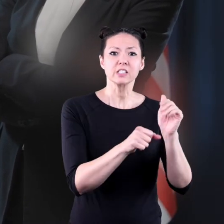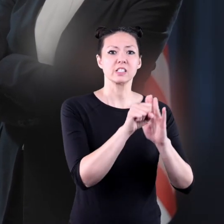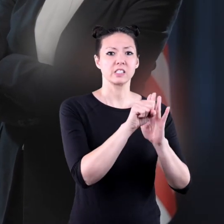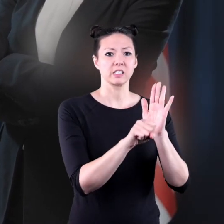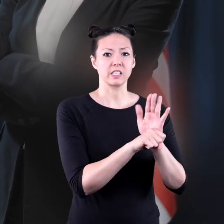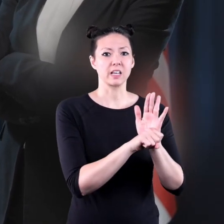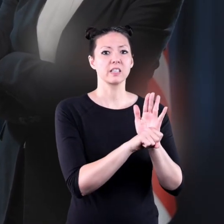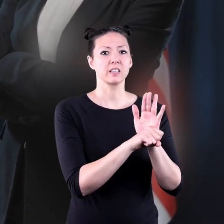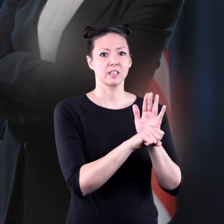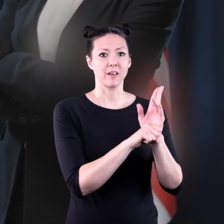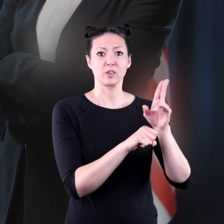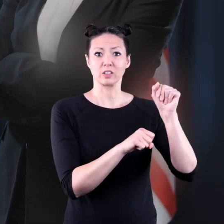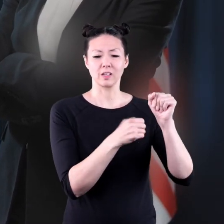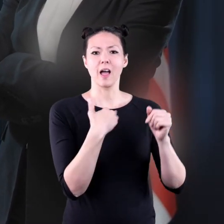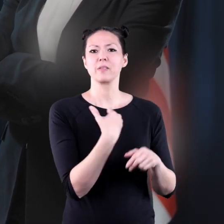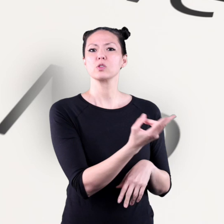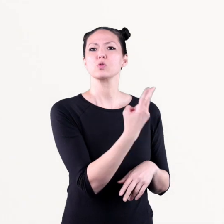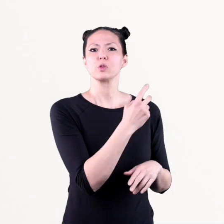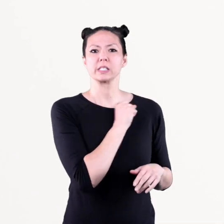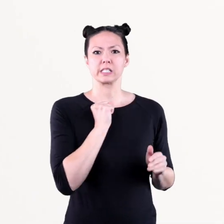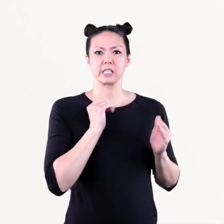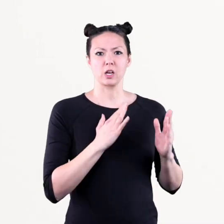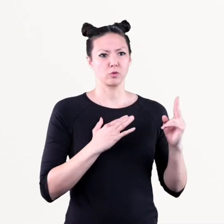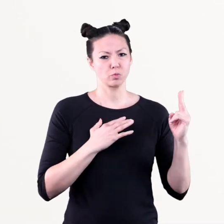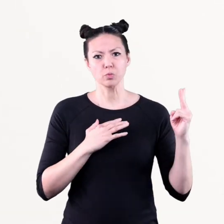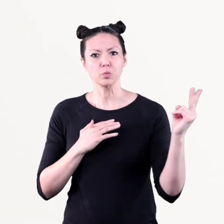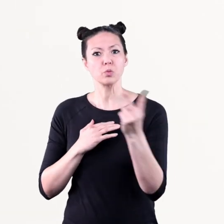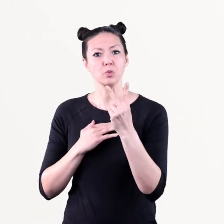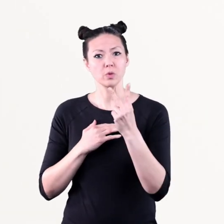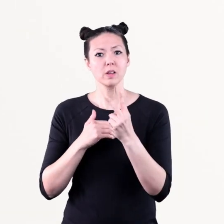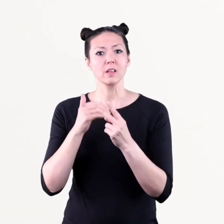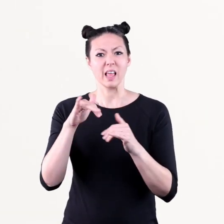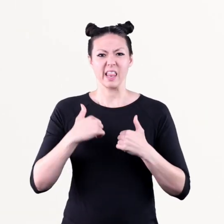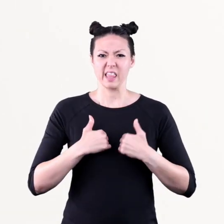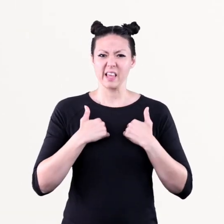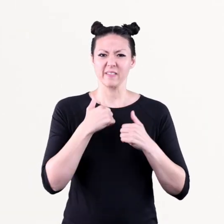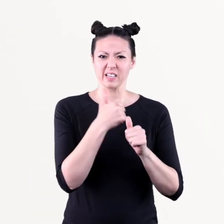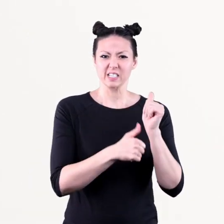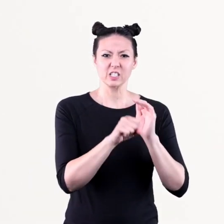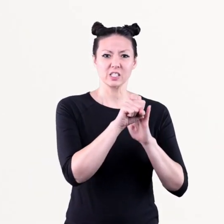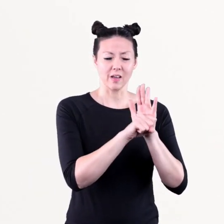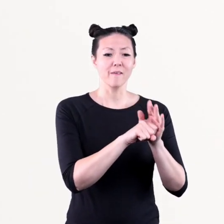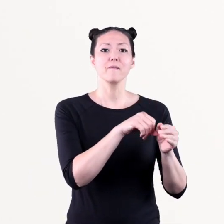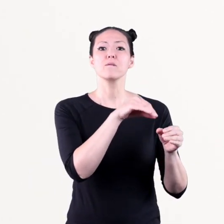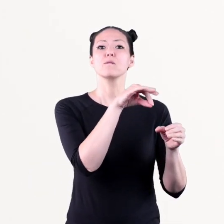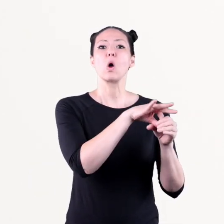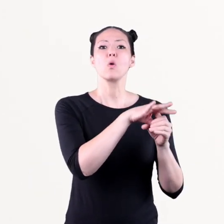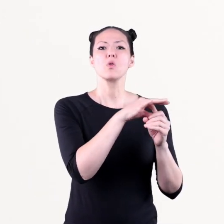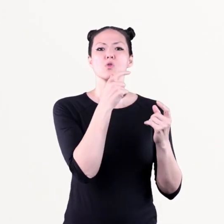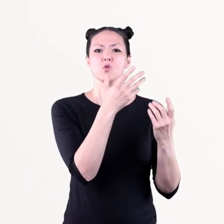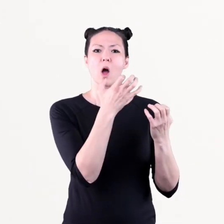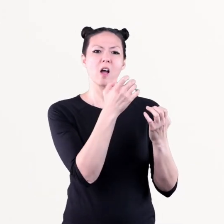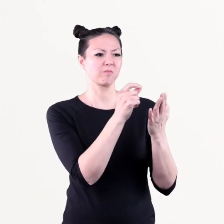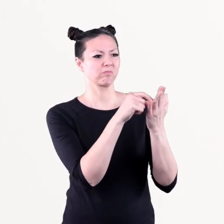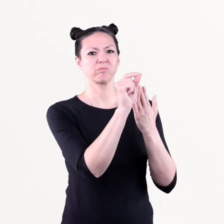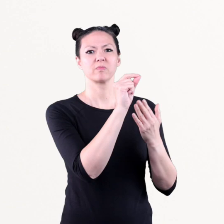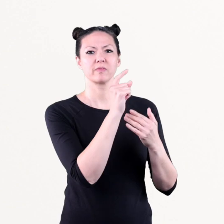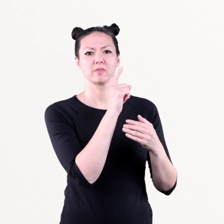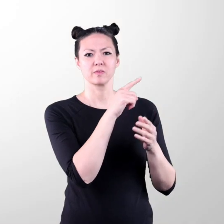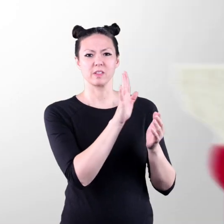States gets 2 senators. People that live in each state vote on who they want to be their